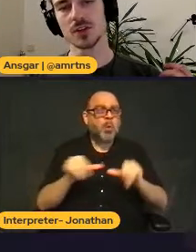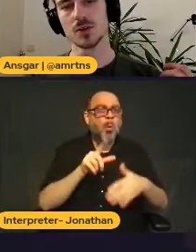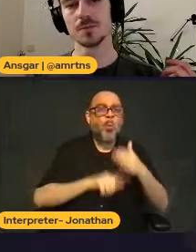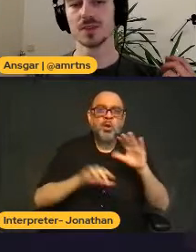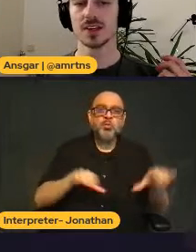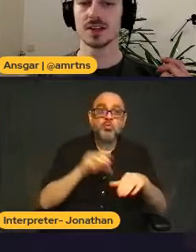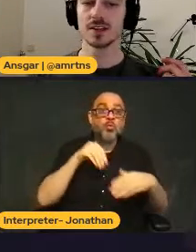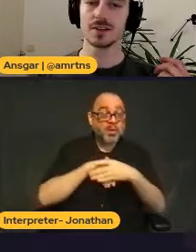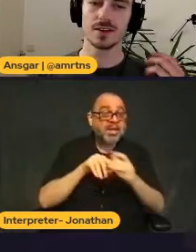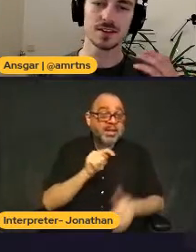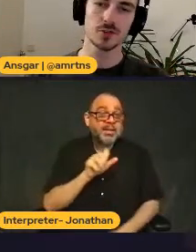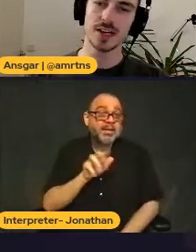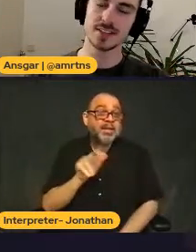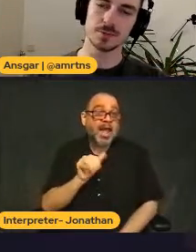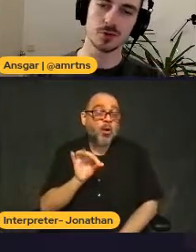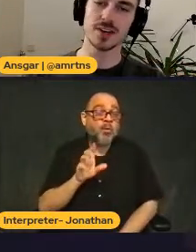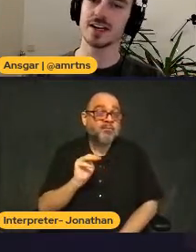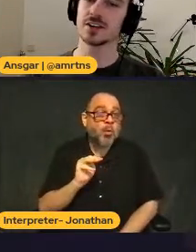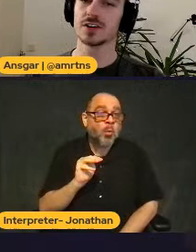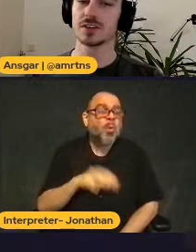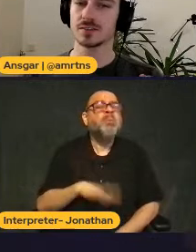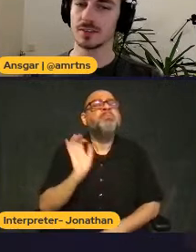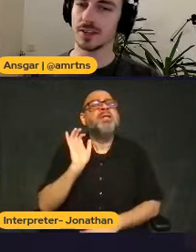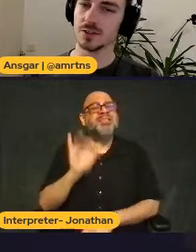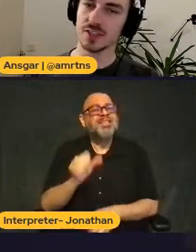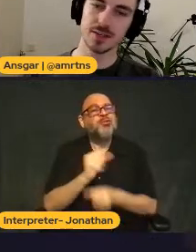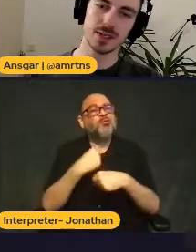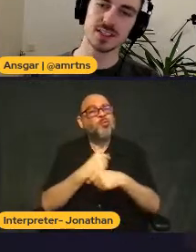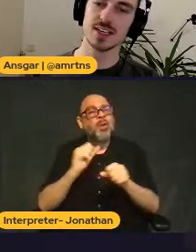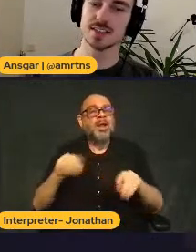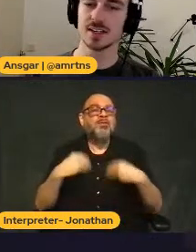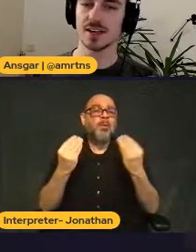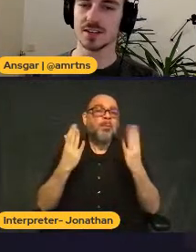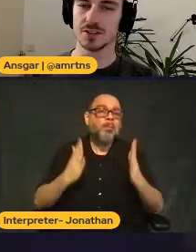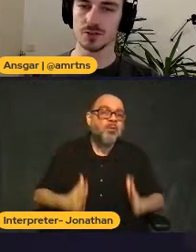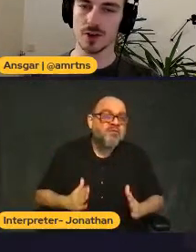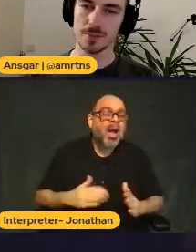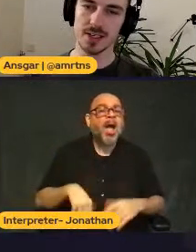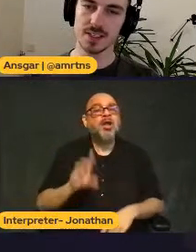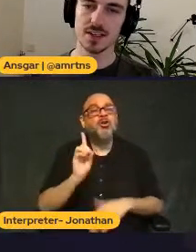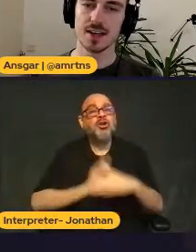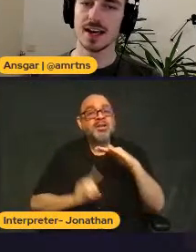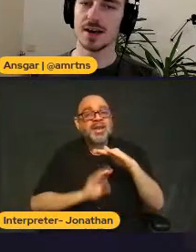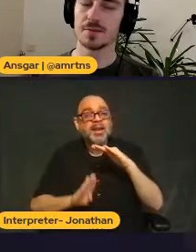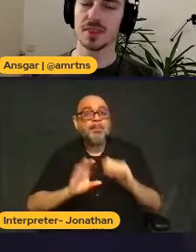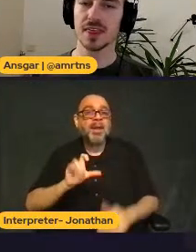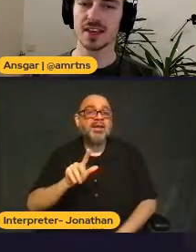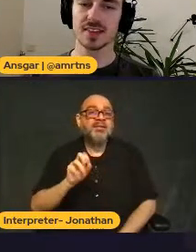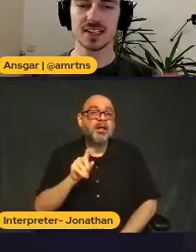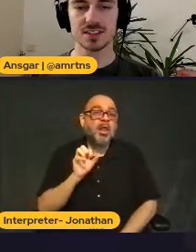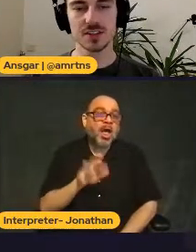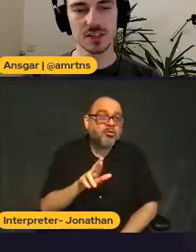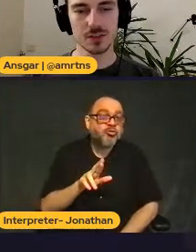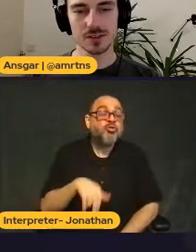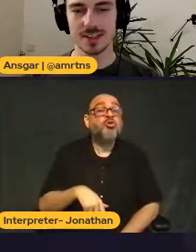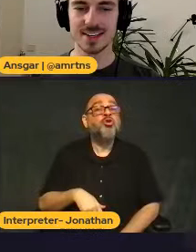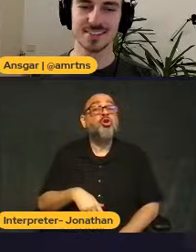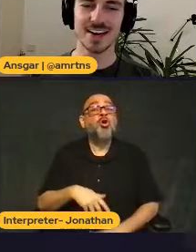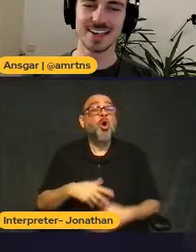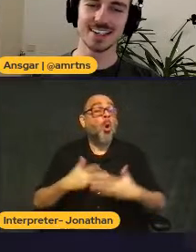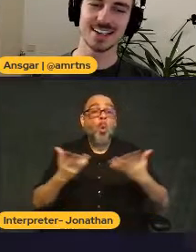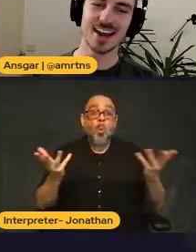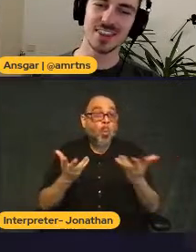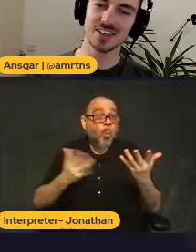Terraform. So it creates a provider, a new database cluster, and a new droplet. And the thing that is new